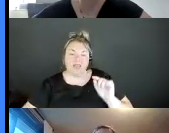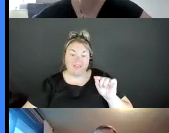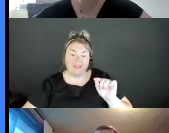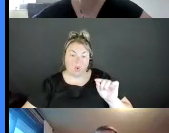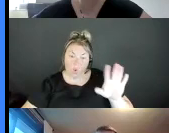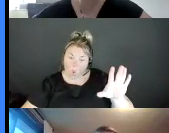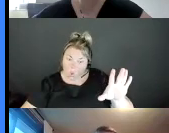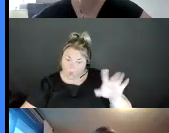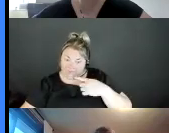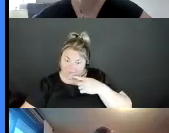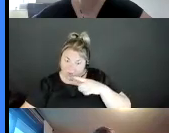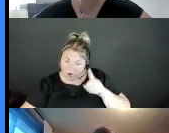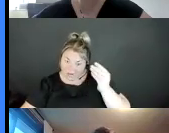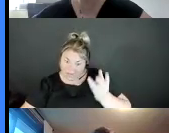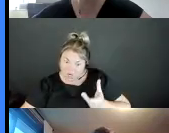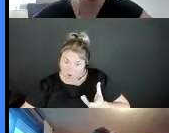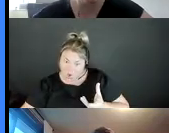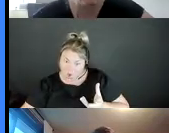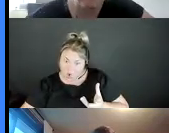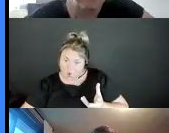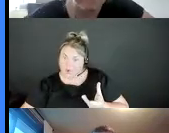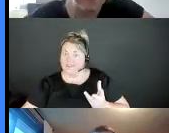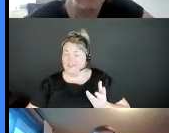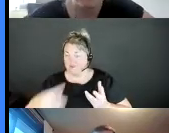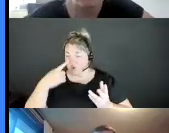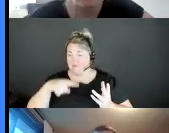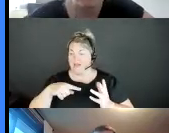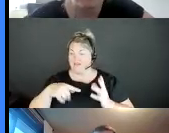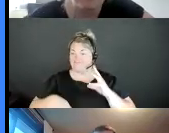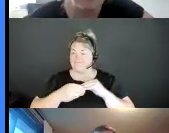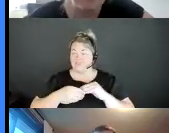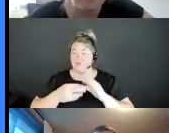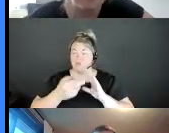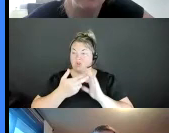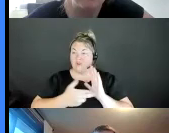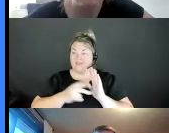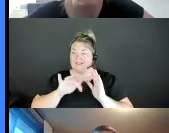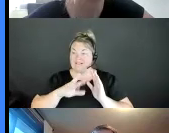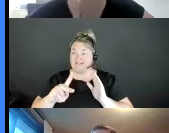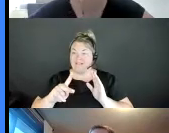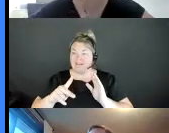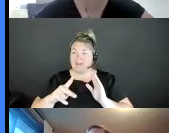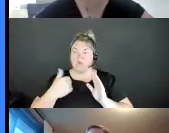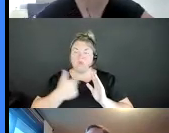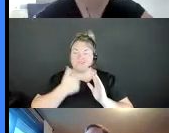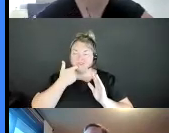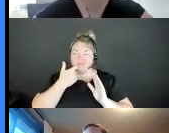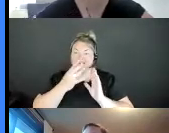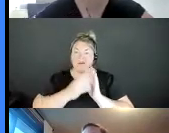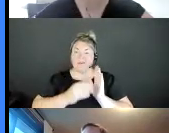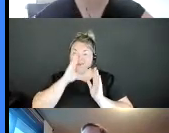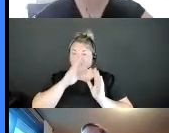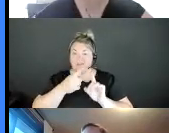If that didn't work, Mel or somebody, would you mind getting the registration link? I just copied it directly from the calendar. That did not